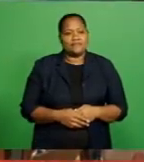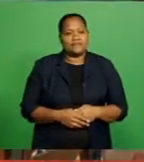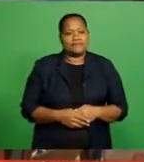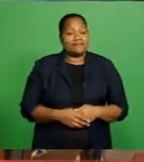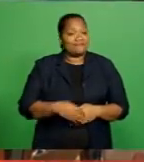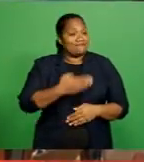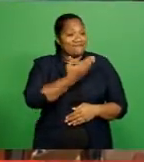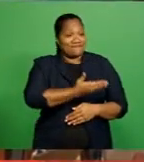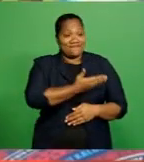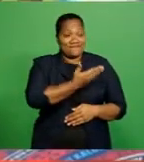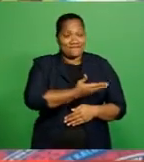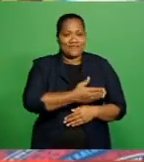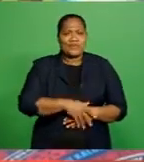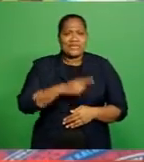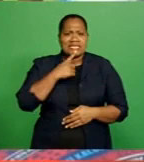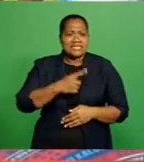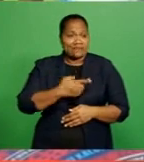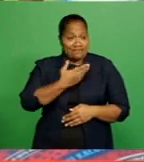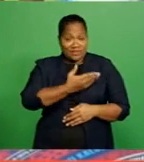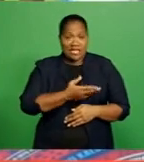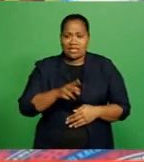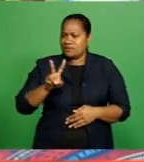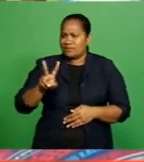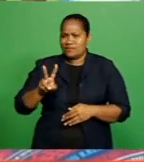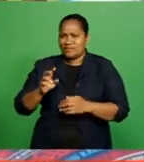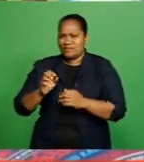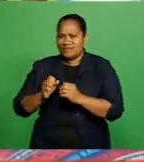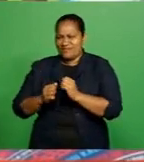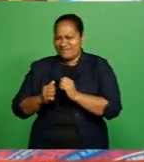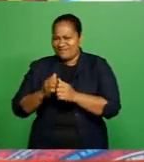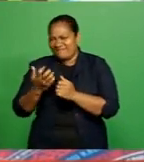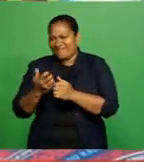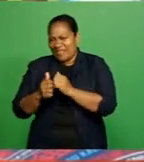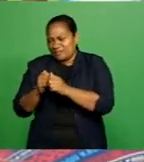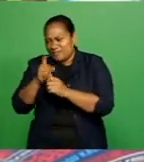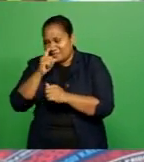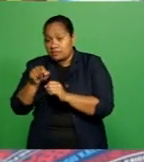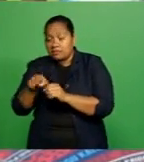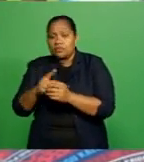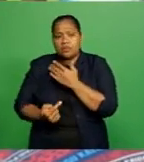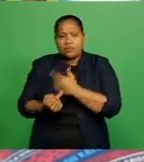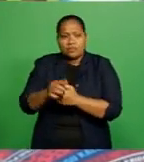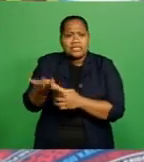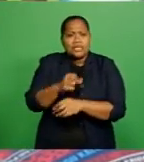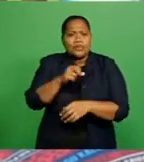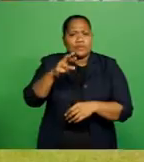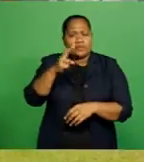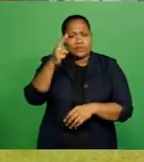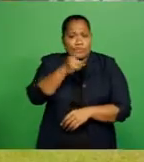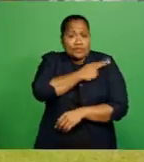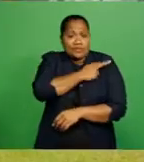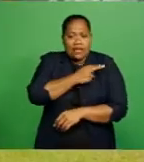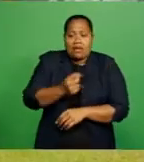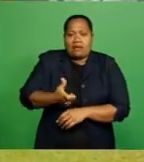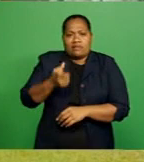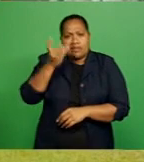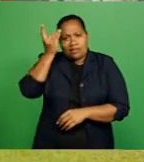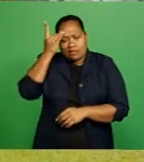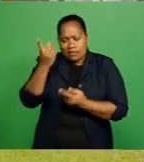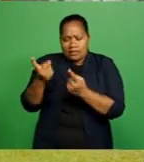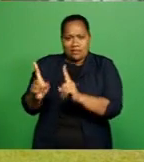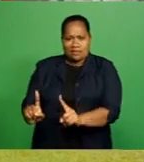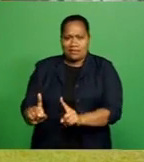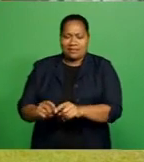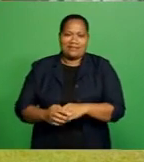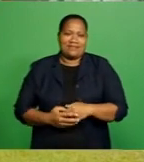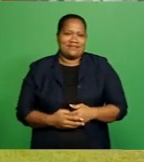Loretta Walters says she and her two siblings had to take up responsibilities early after the passing of their father. Quite a young age.